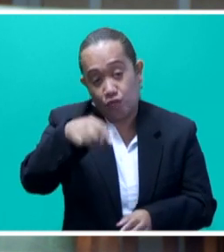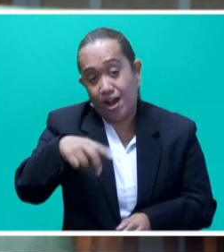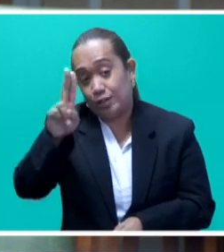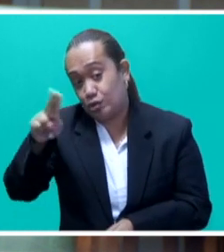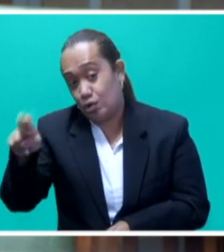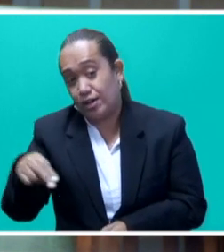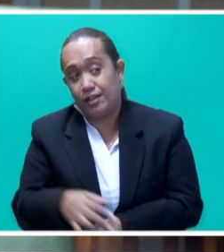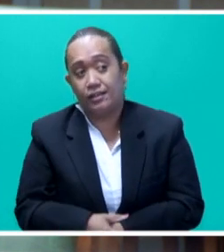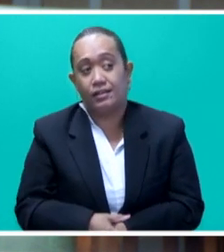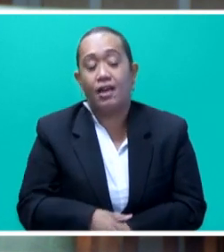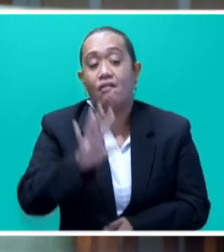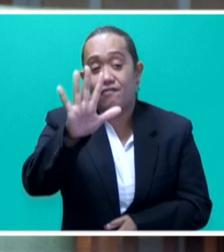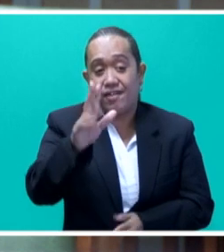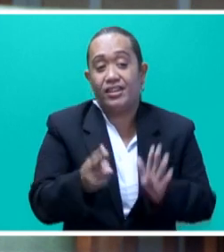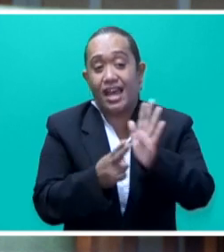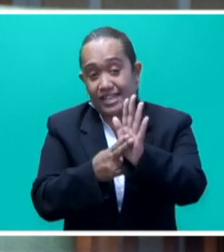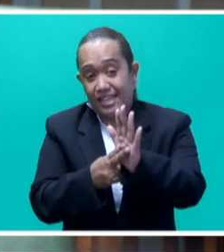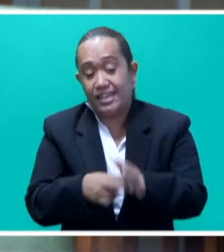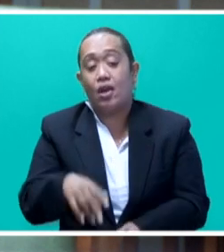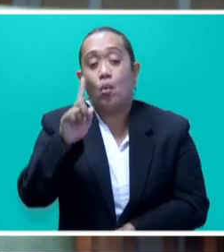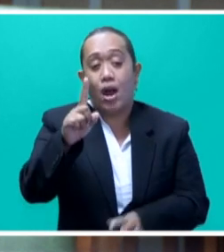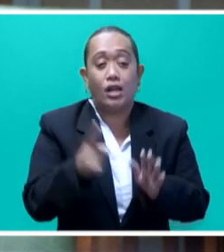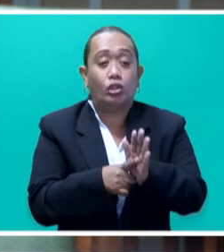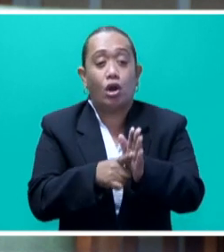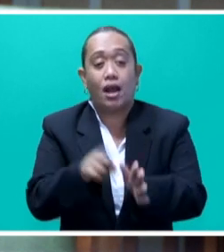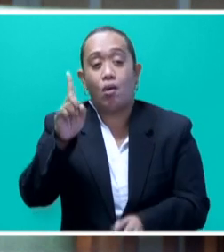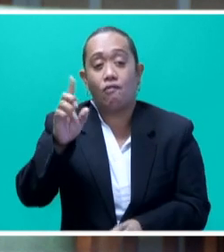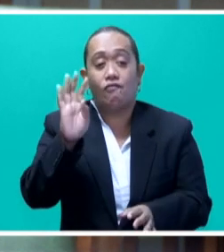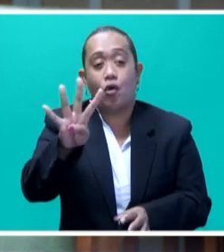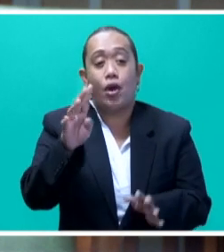area, 5 in Nandi, 1 in Lautoka, and 4 in Ba.